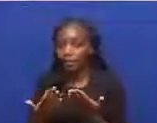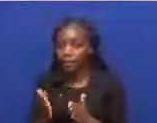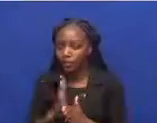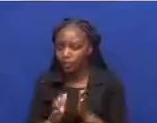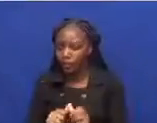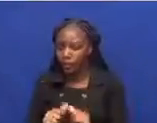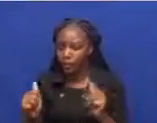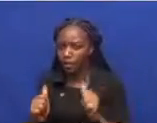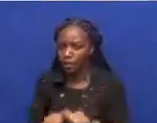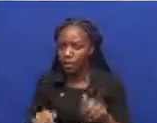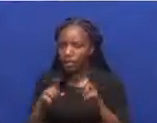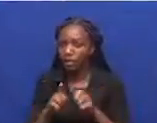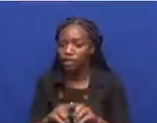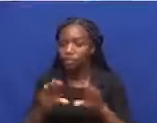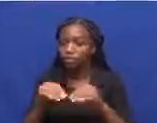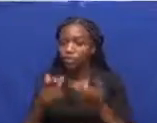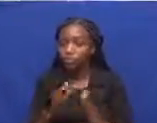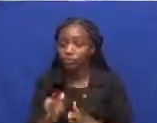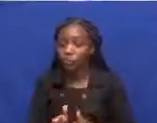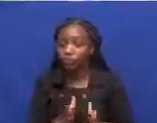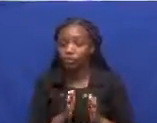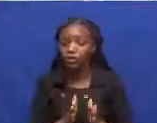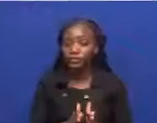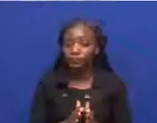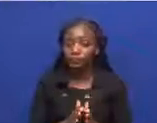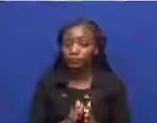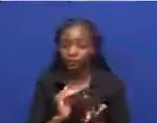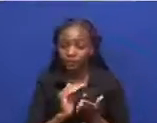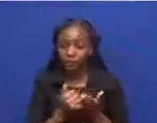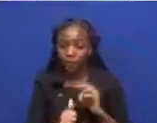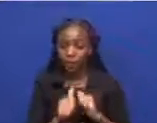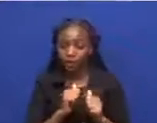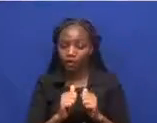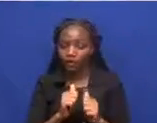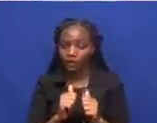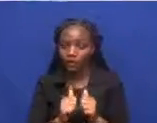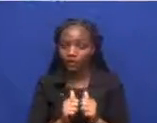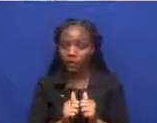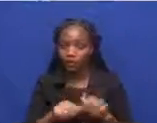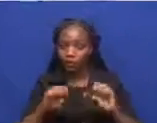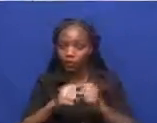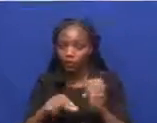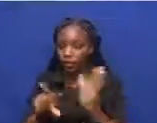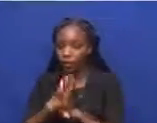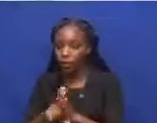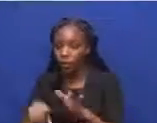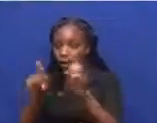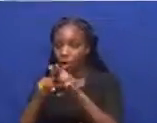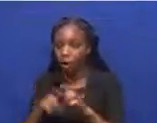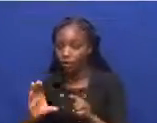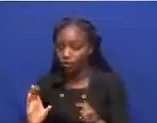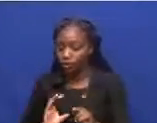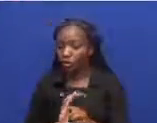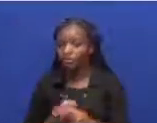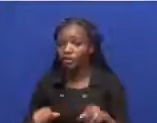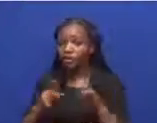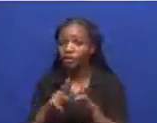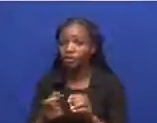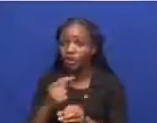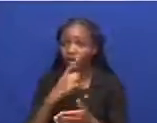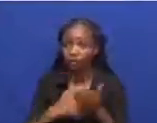it provided an opportunity for some officers to defraud the public. The committee observed that CS